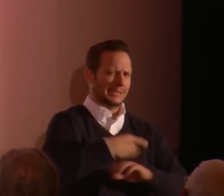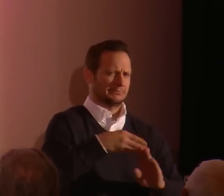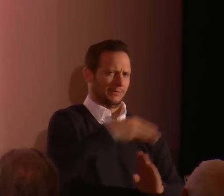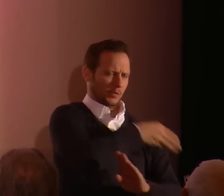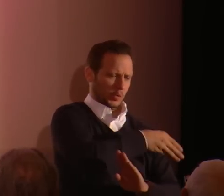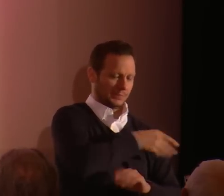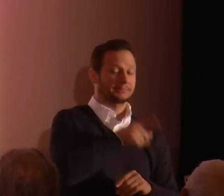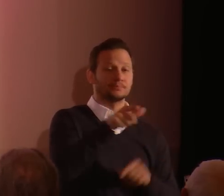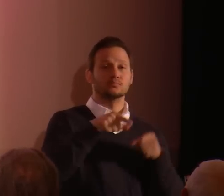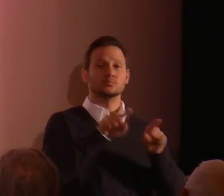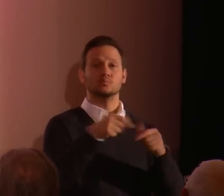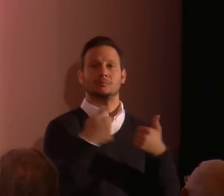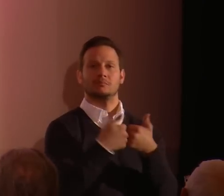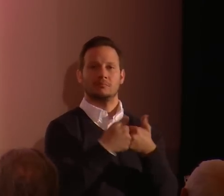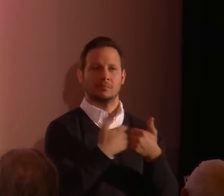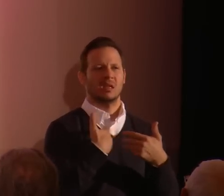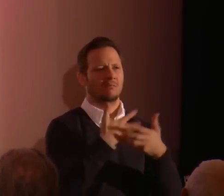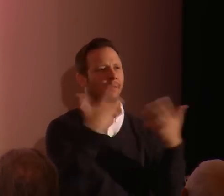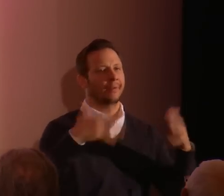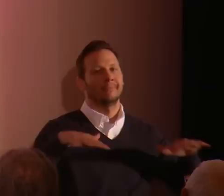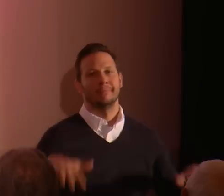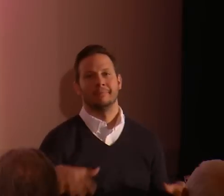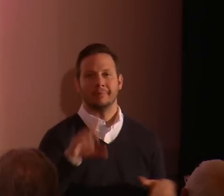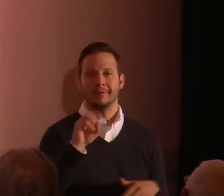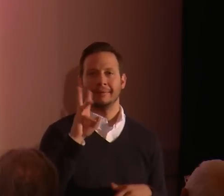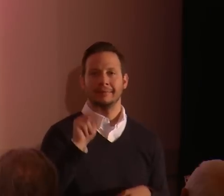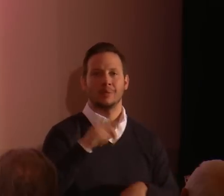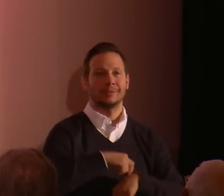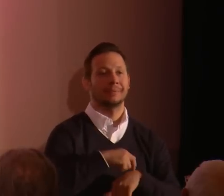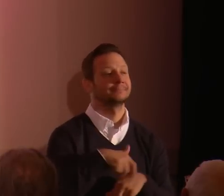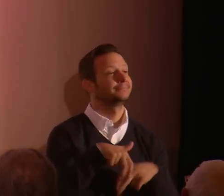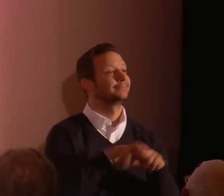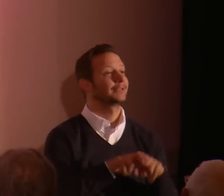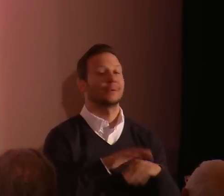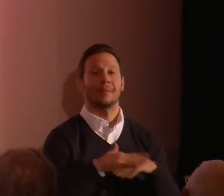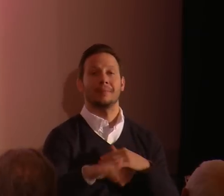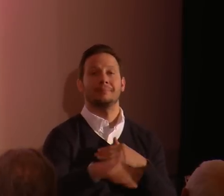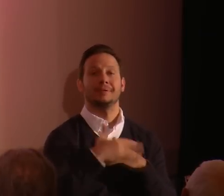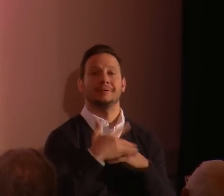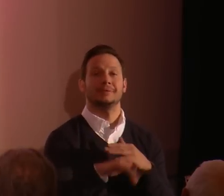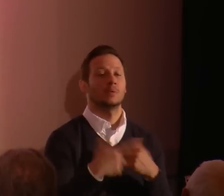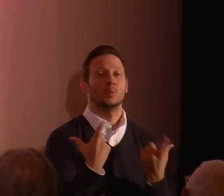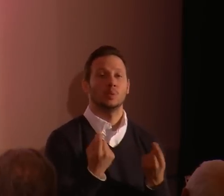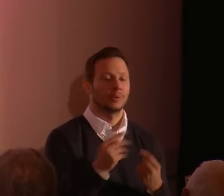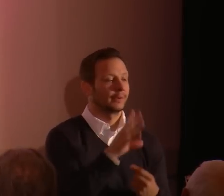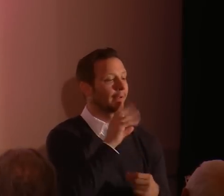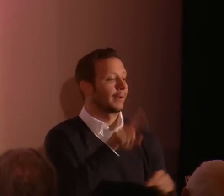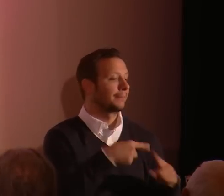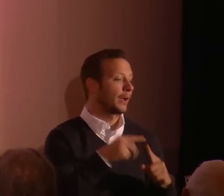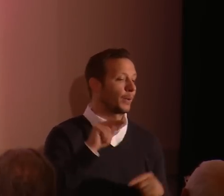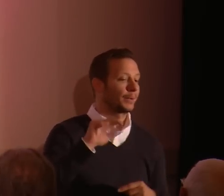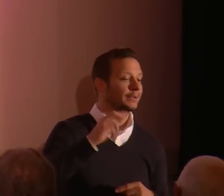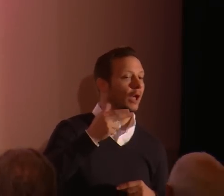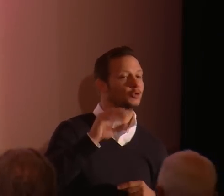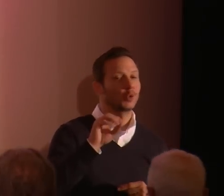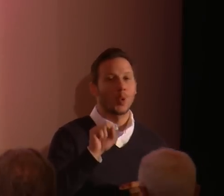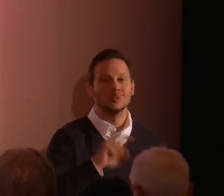In the game, there's a great deal of downtime when you're sitting on the beach, and you can only talk about Twizzlers and nachos so